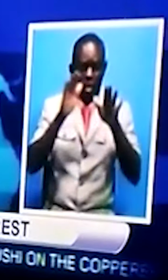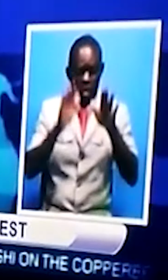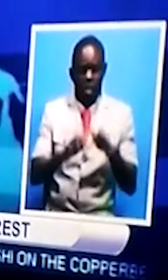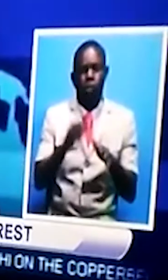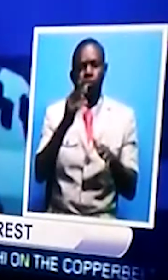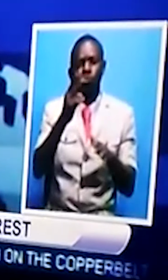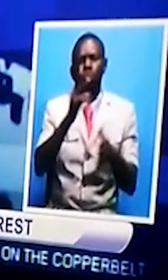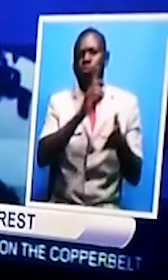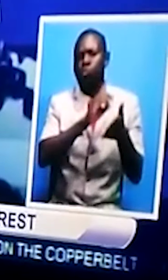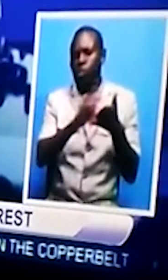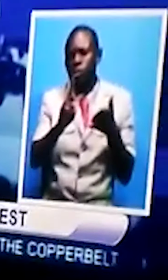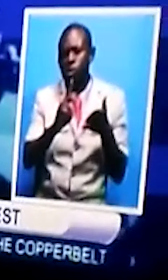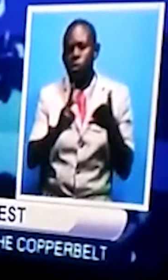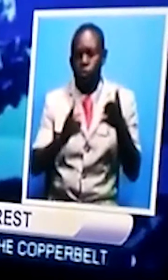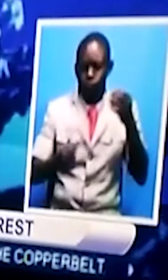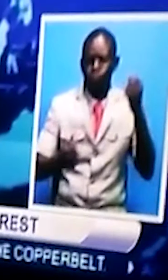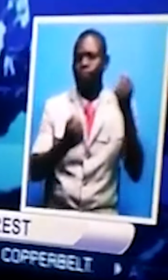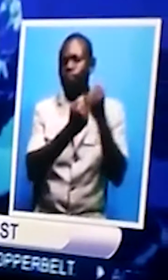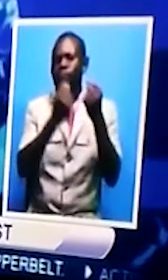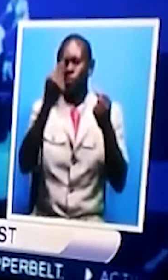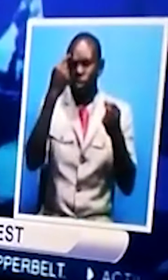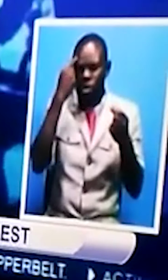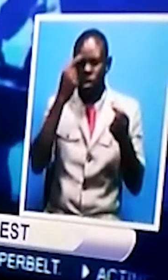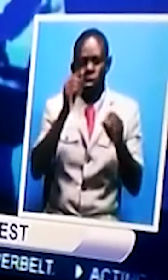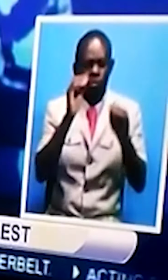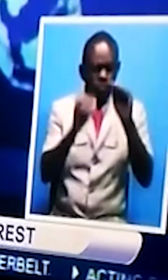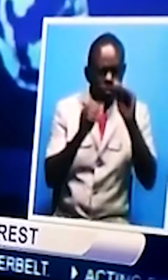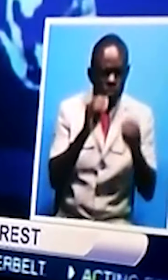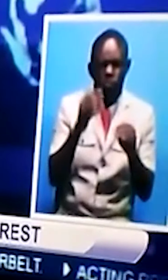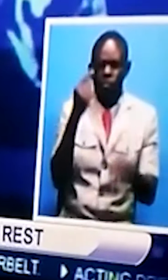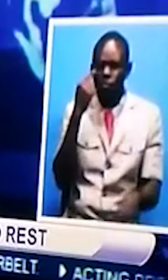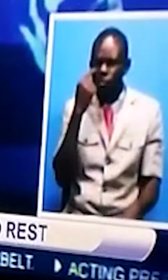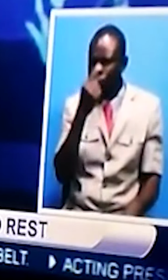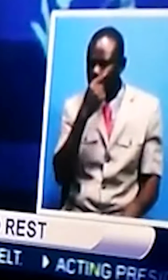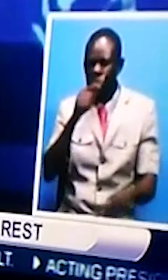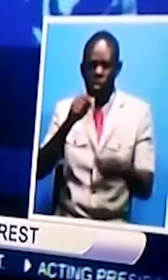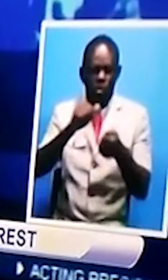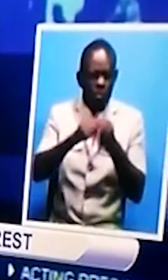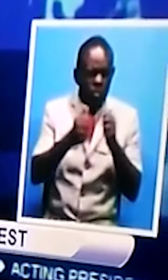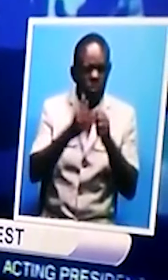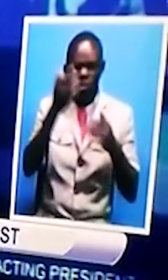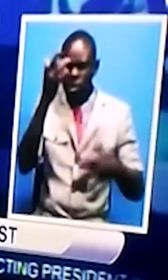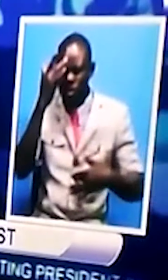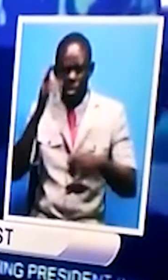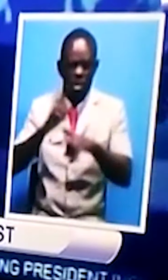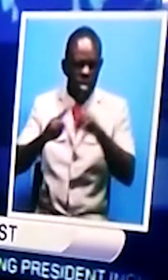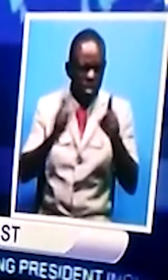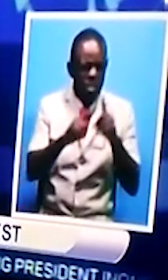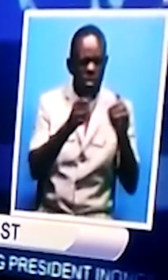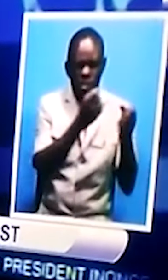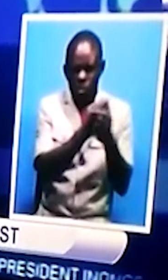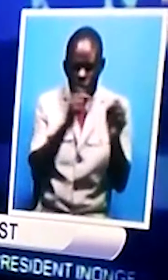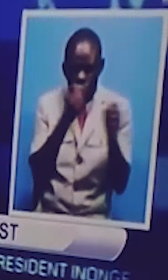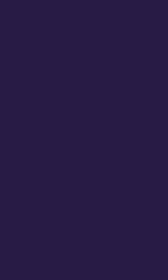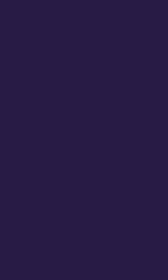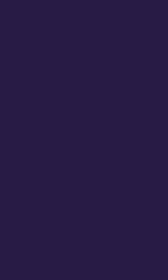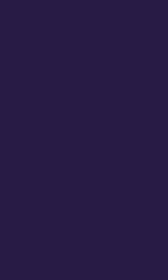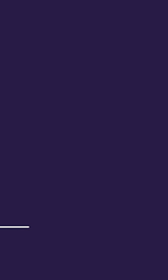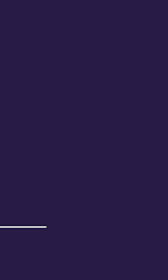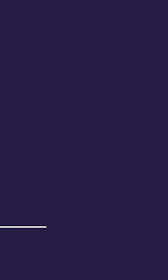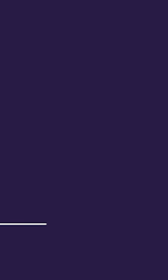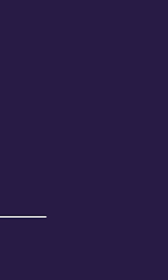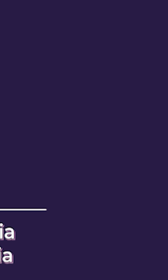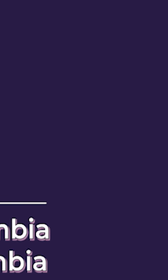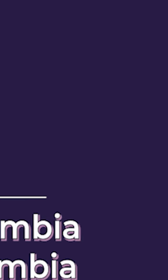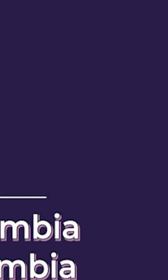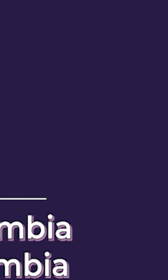there to help supplement a government effort in ensuring complexities associated with the site challenges are overcome. Pastor